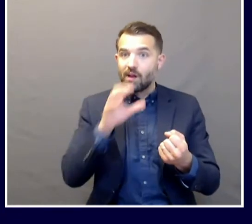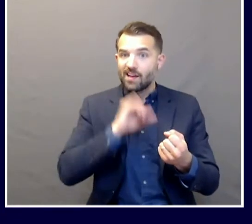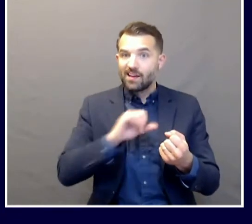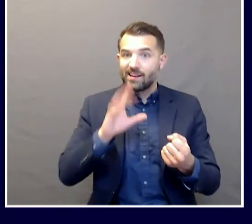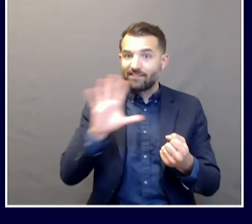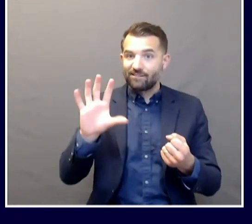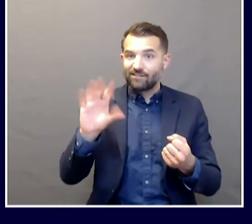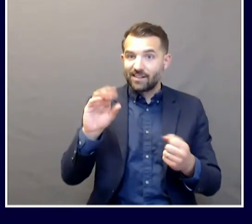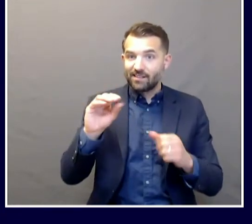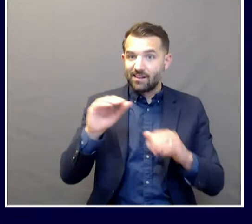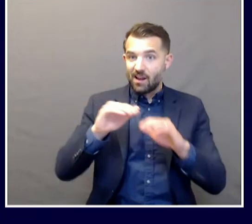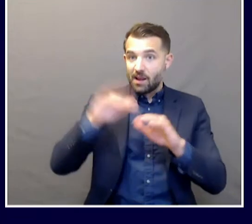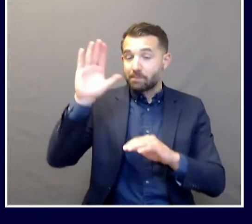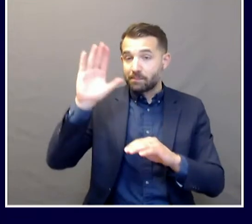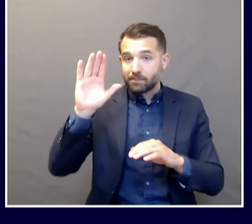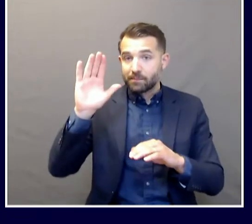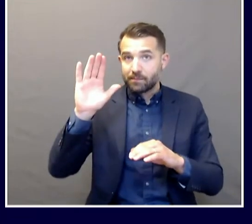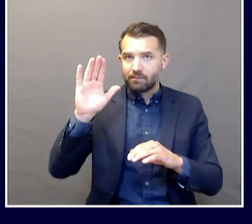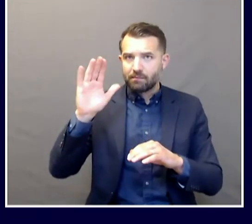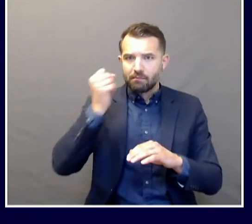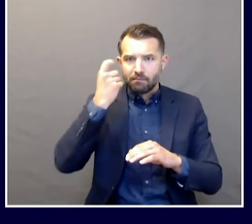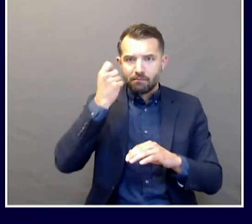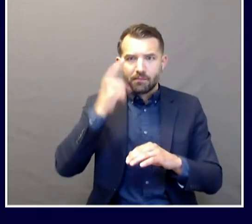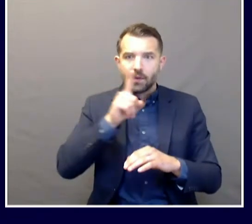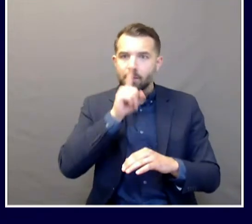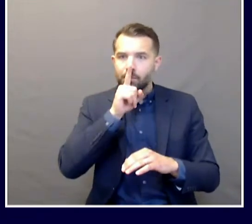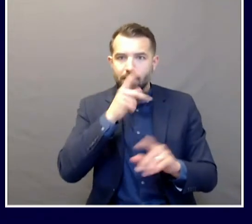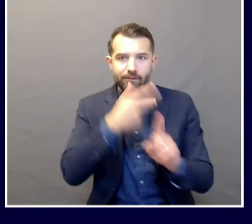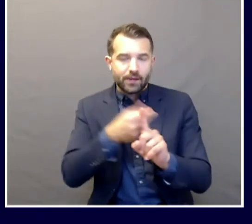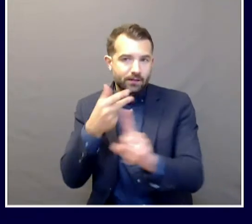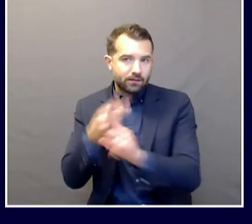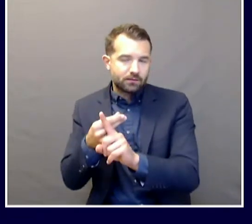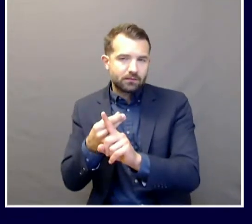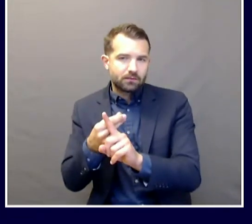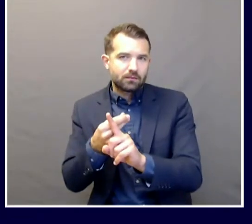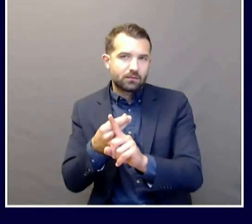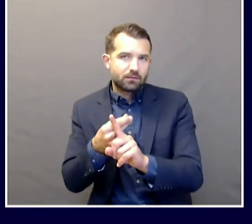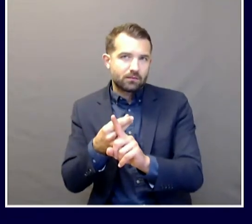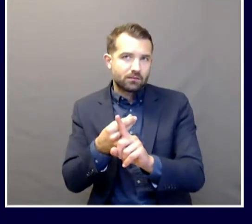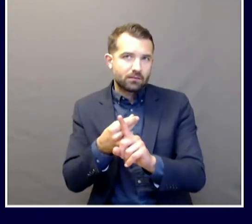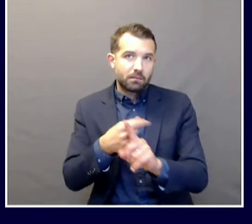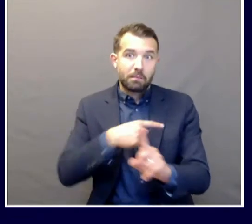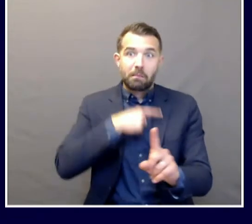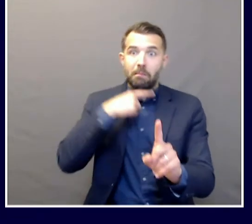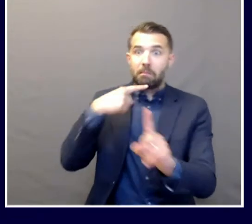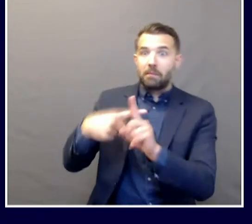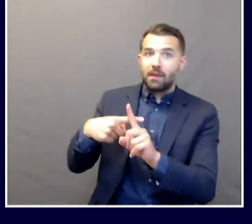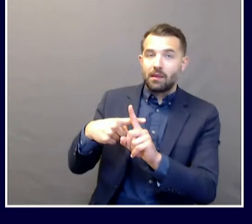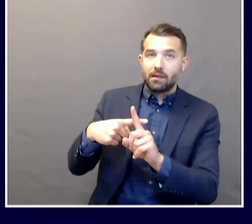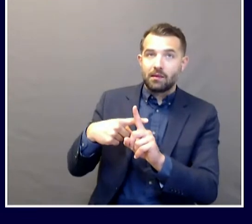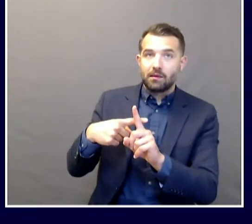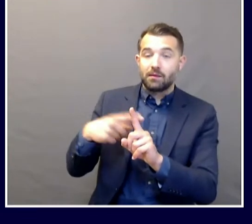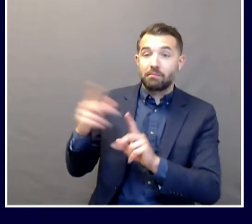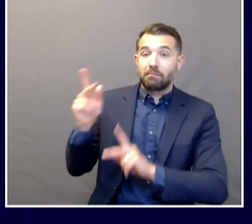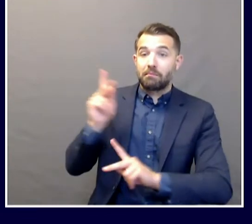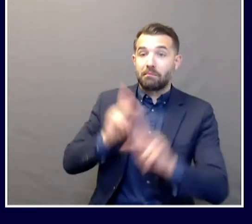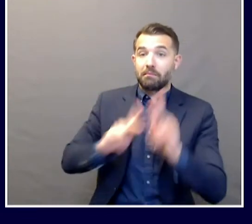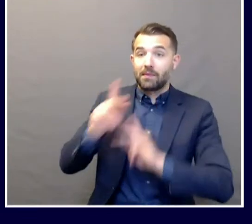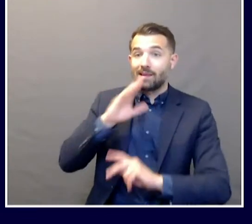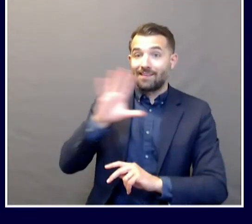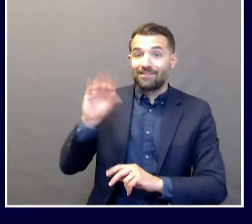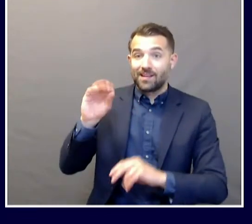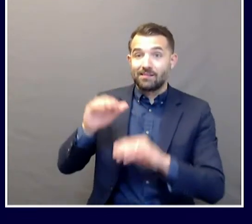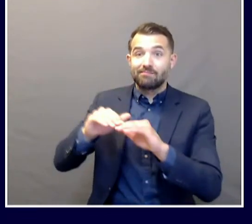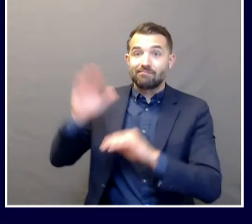2/3 of the people in that age range who've received the vaccine, do you have any sense of what number of people that comes out to,